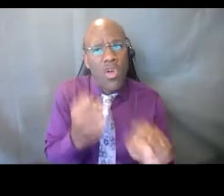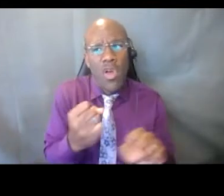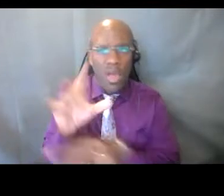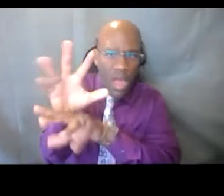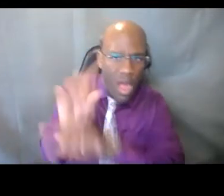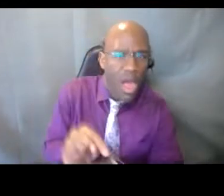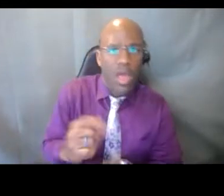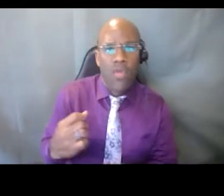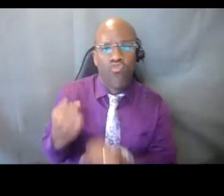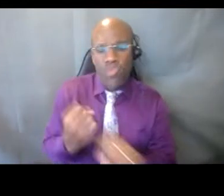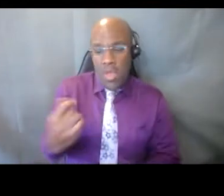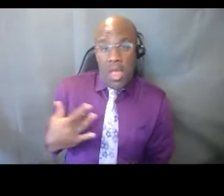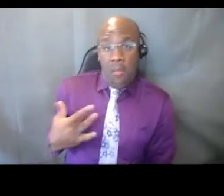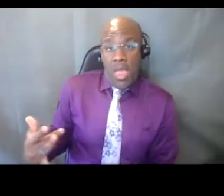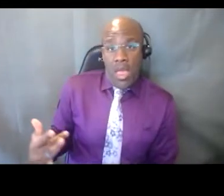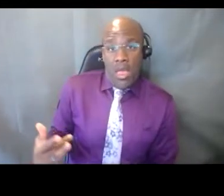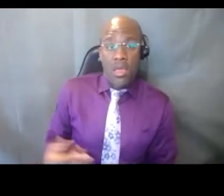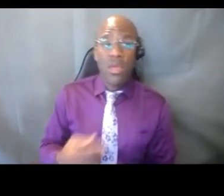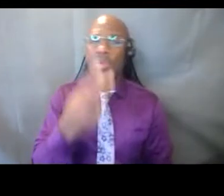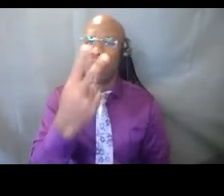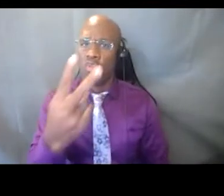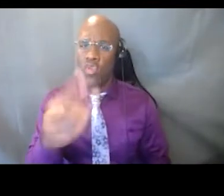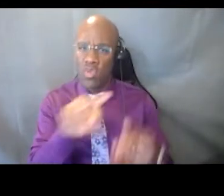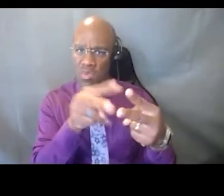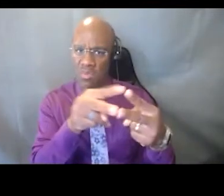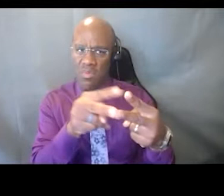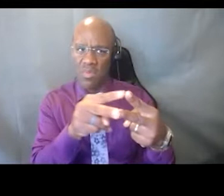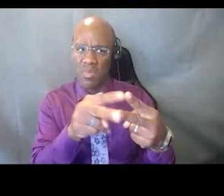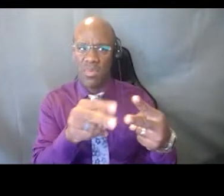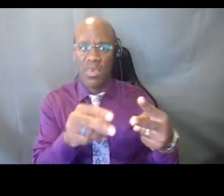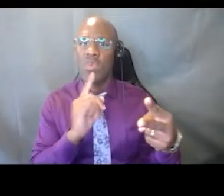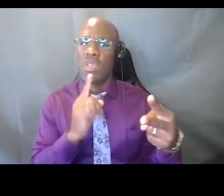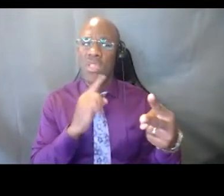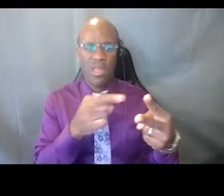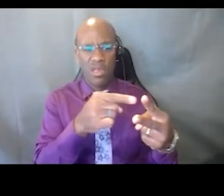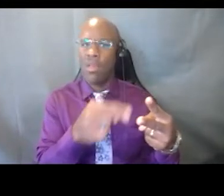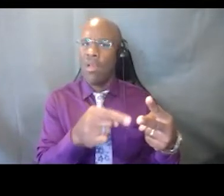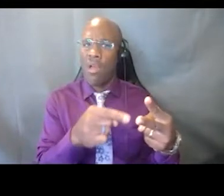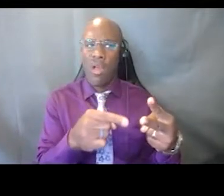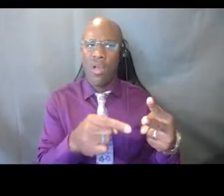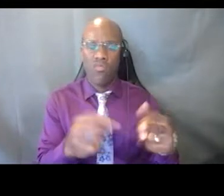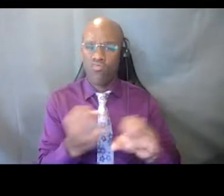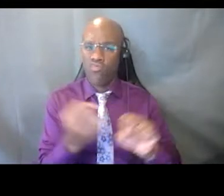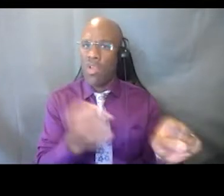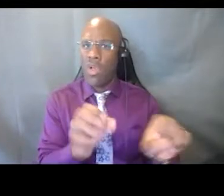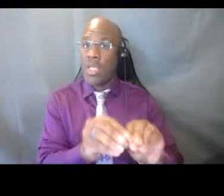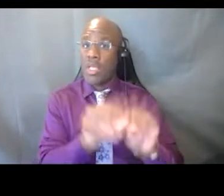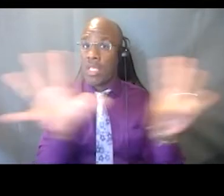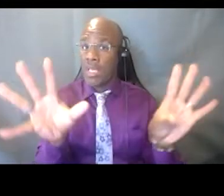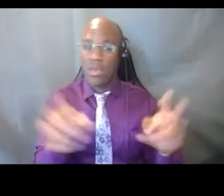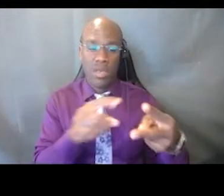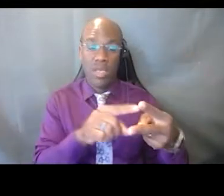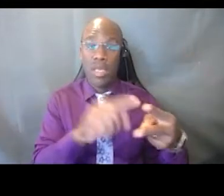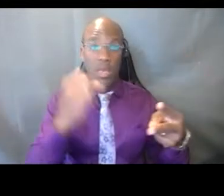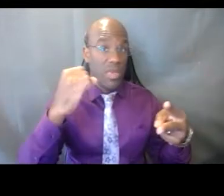there were two capitals in particular that really stood out that mothers were utilizing in their advocacy. And those were resistant